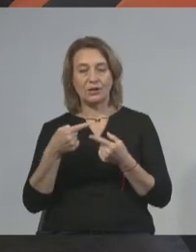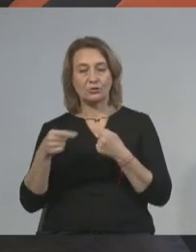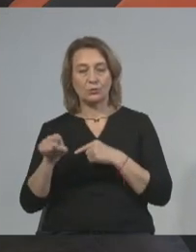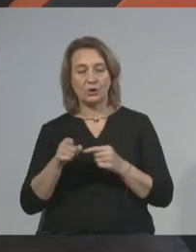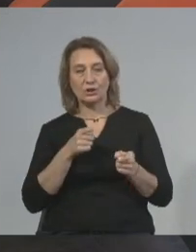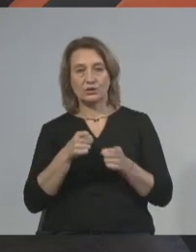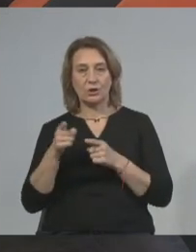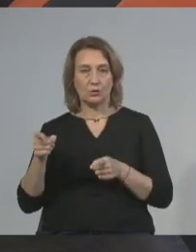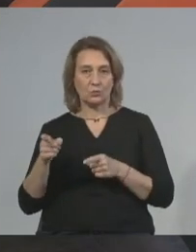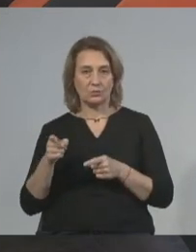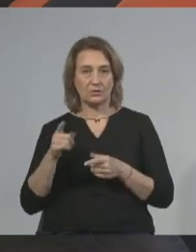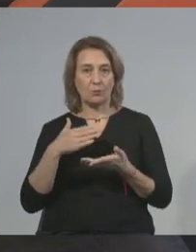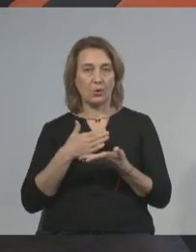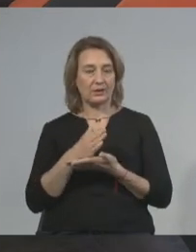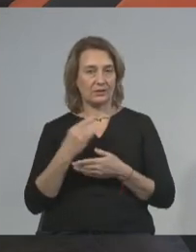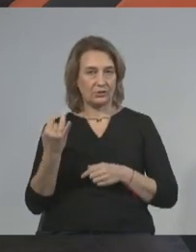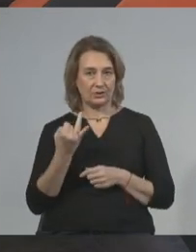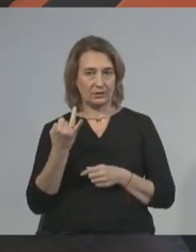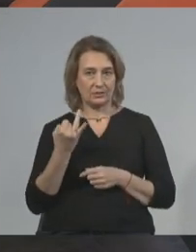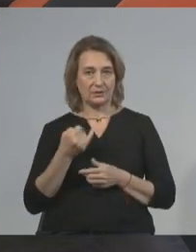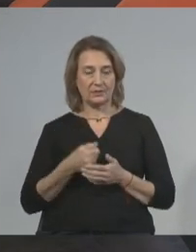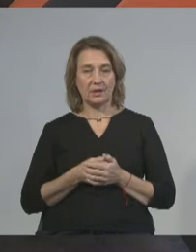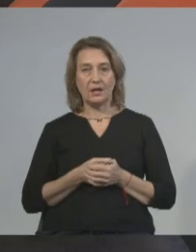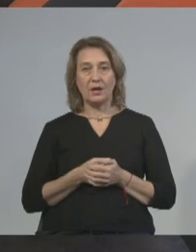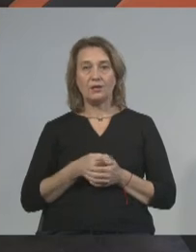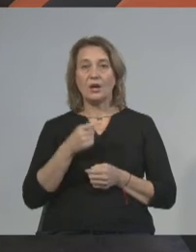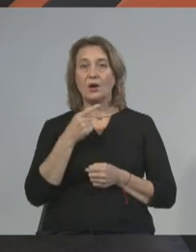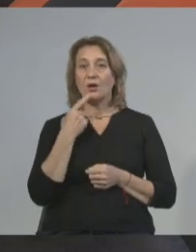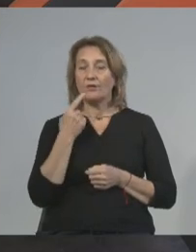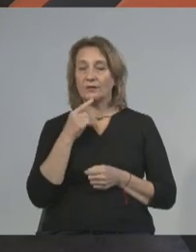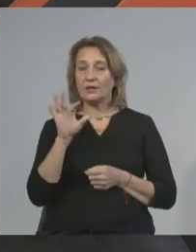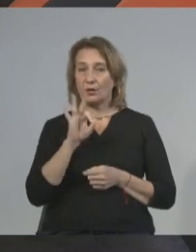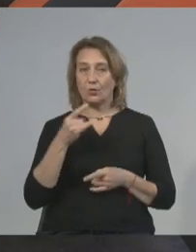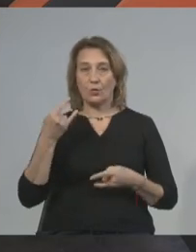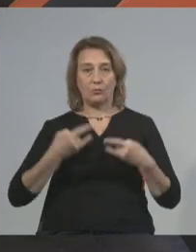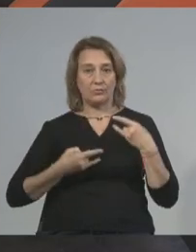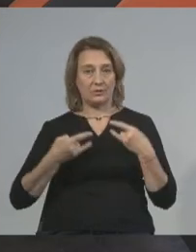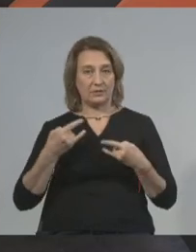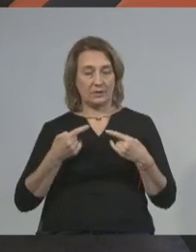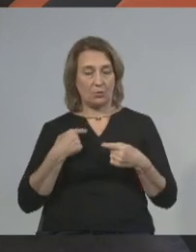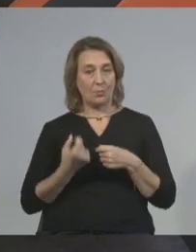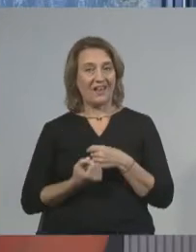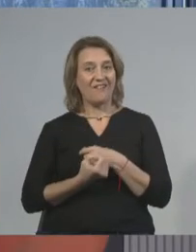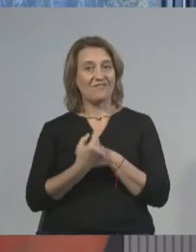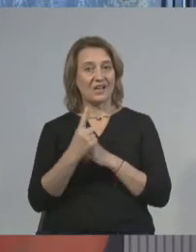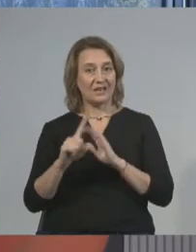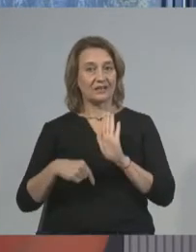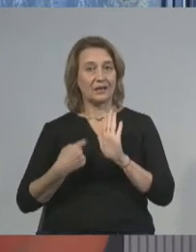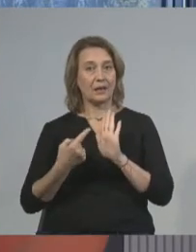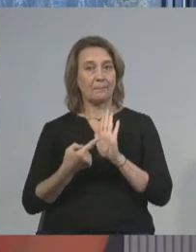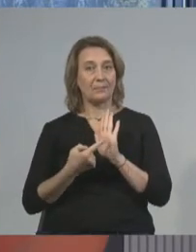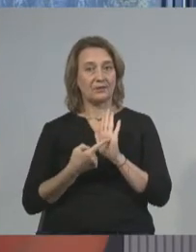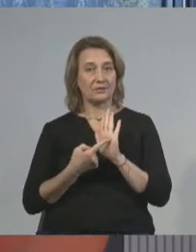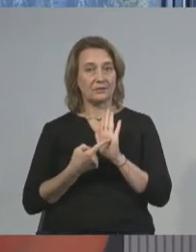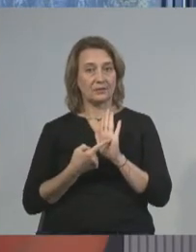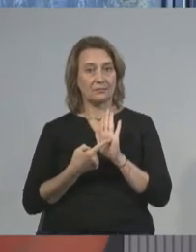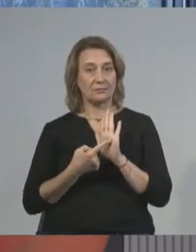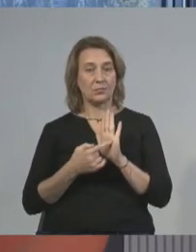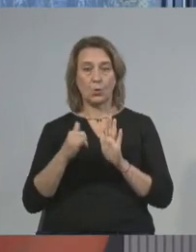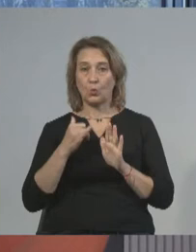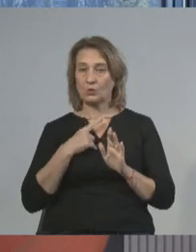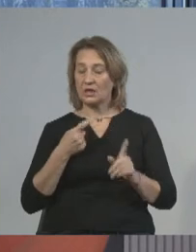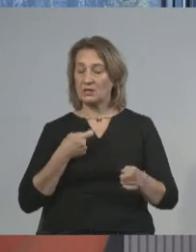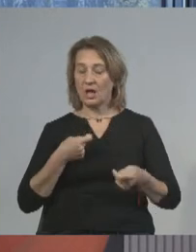because of the follows some concrete political interests during our discussion